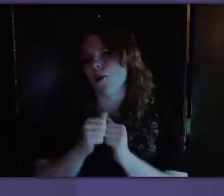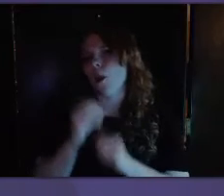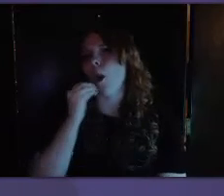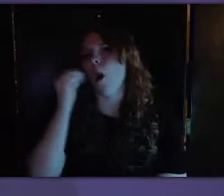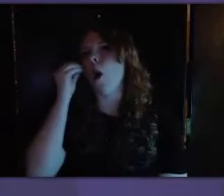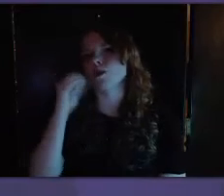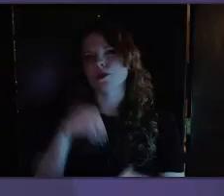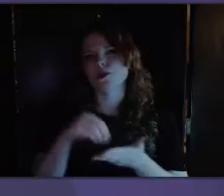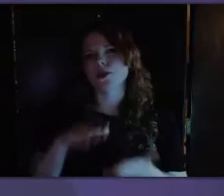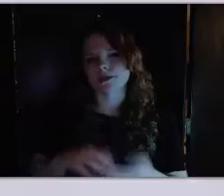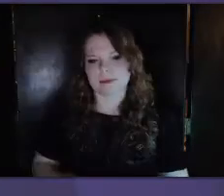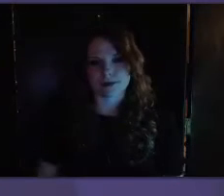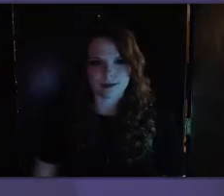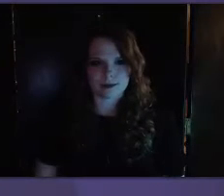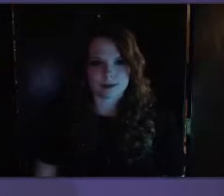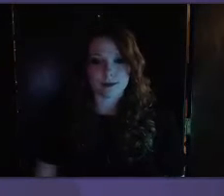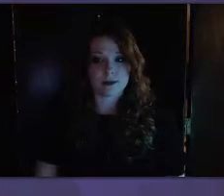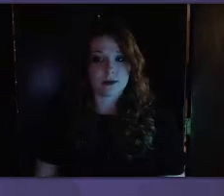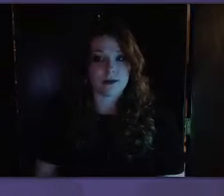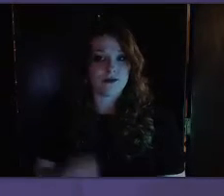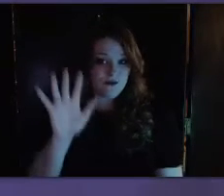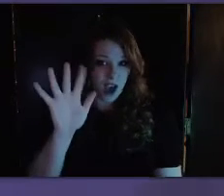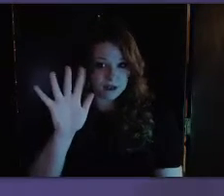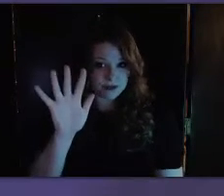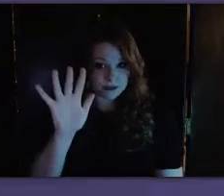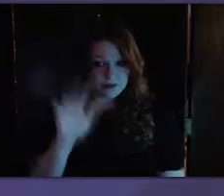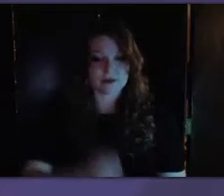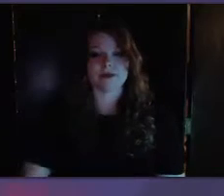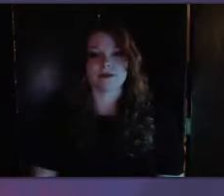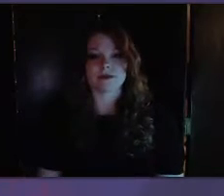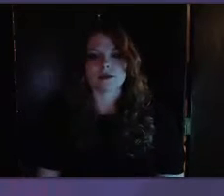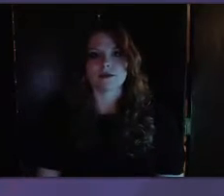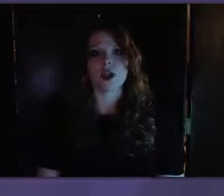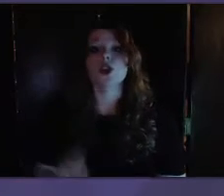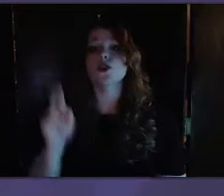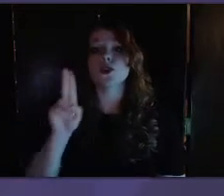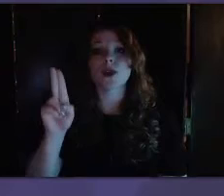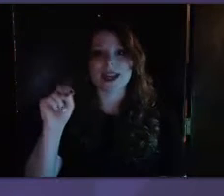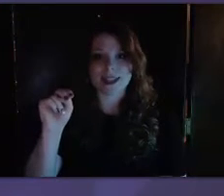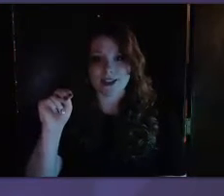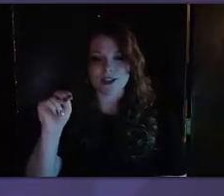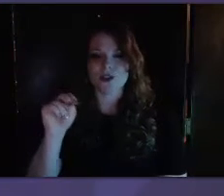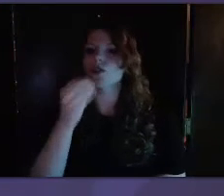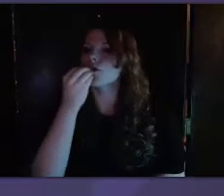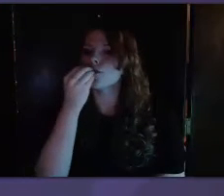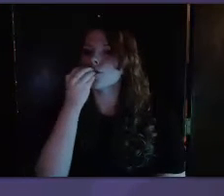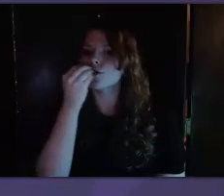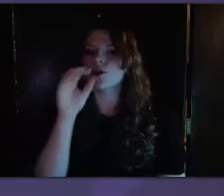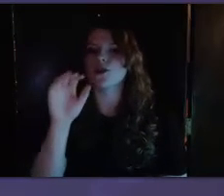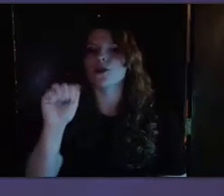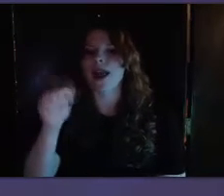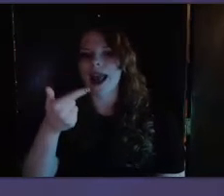at-home students. The answer to question 5 is A. The United Nations Food and